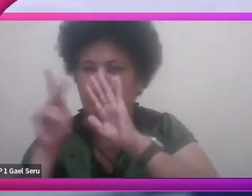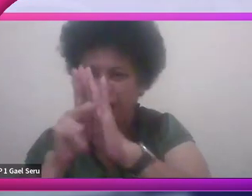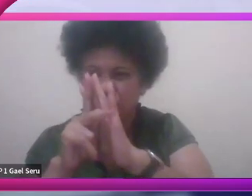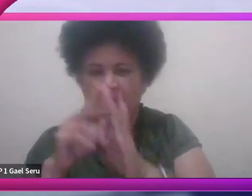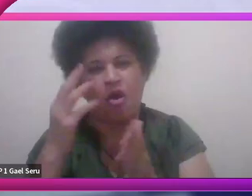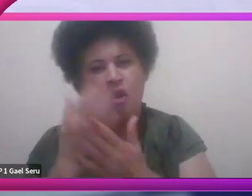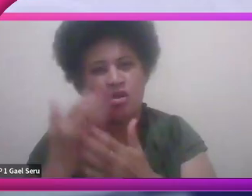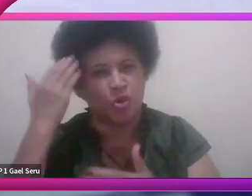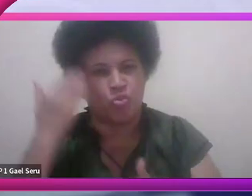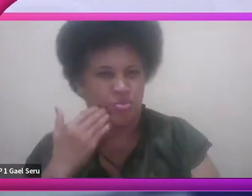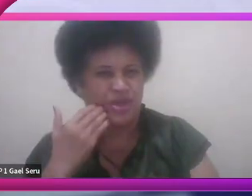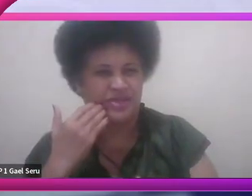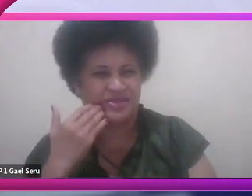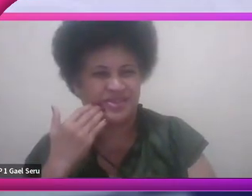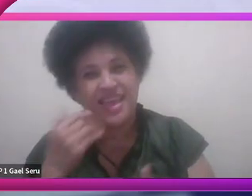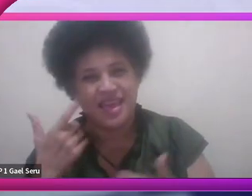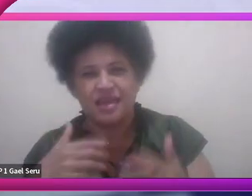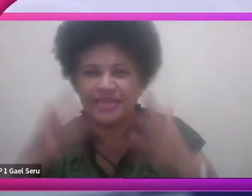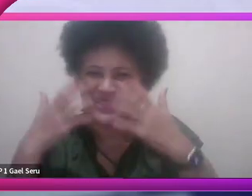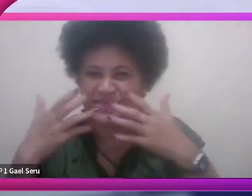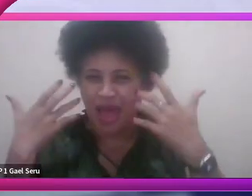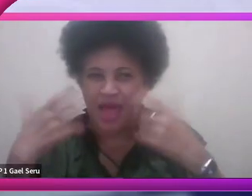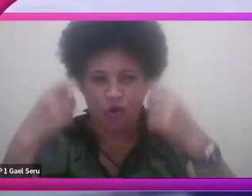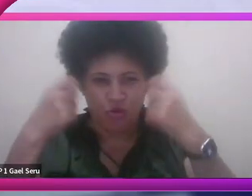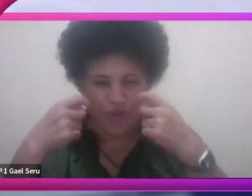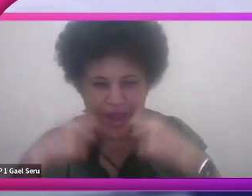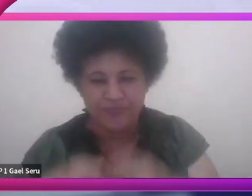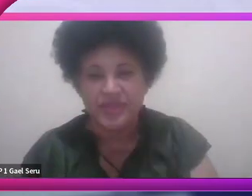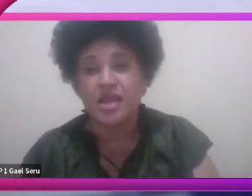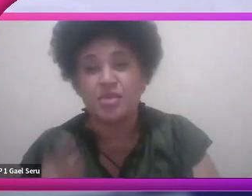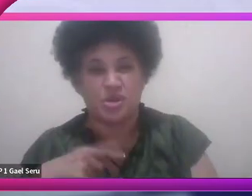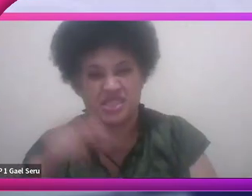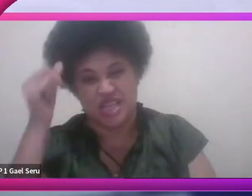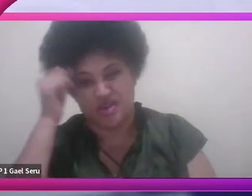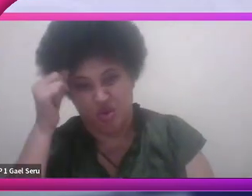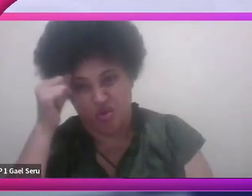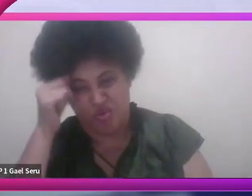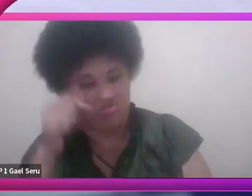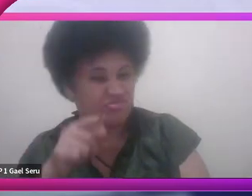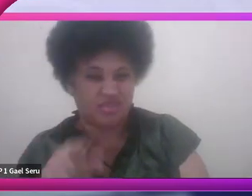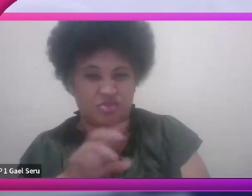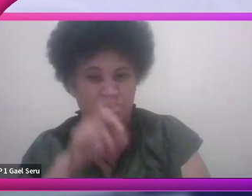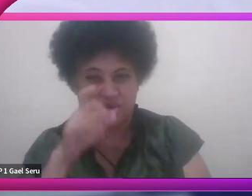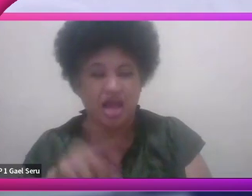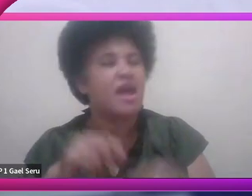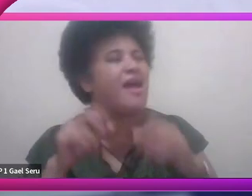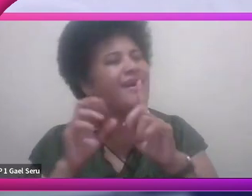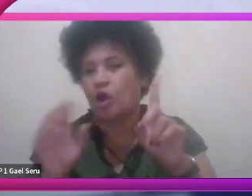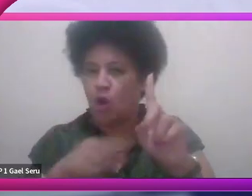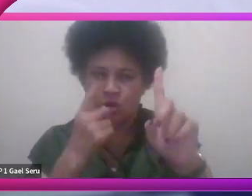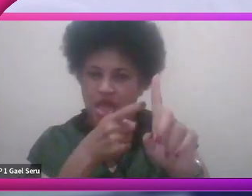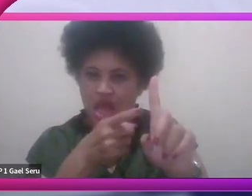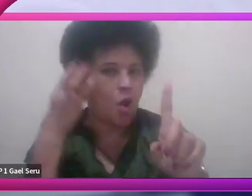there, and that majority. So look, because as we know that fertility is not one person. It's depend on men and women, but